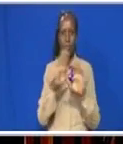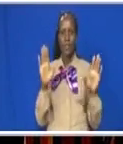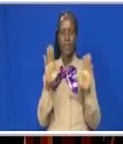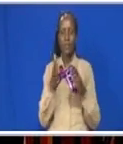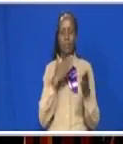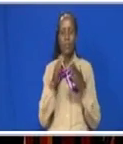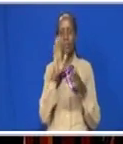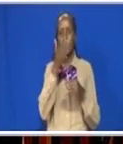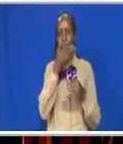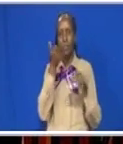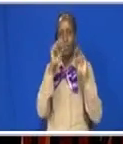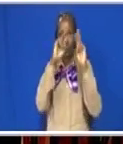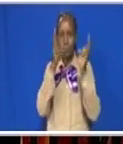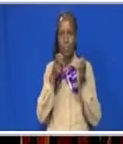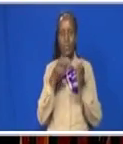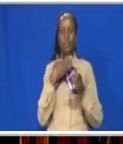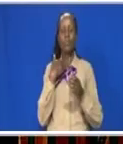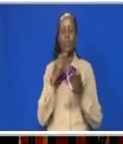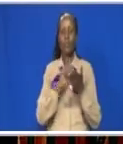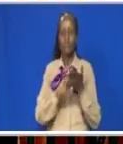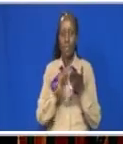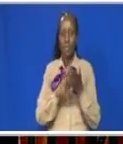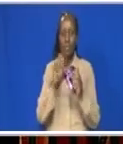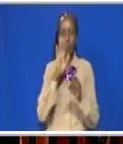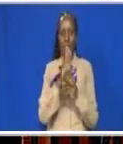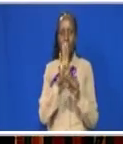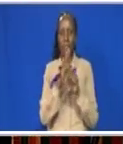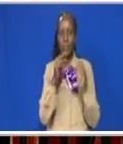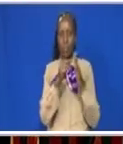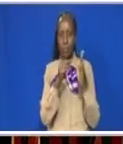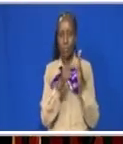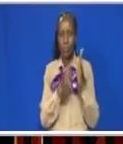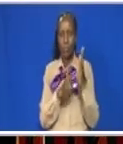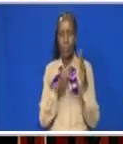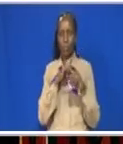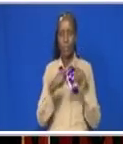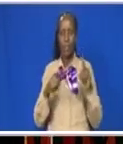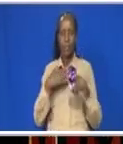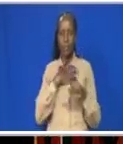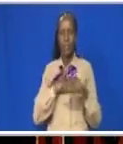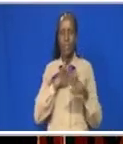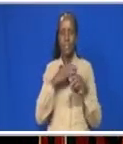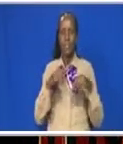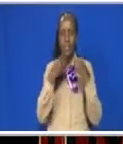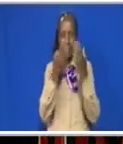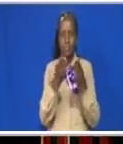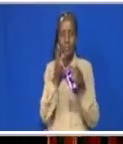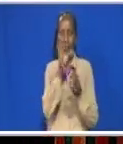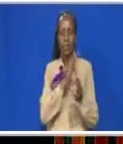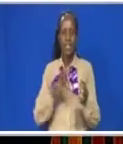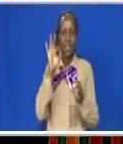favorite topic and you want to write as many points as possible, but please give